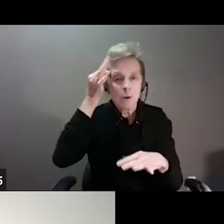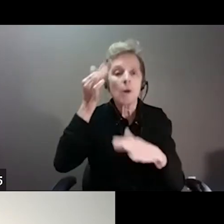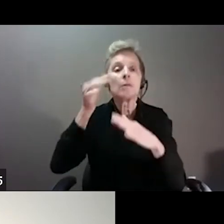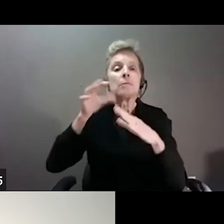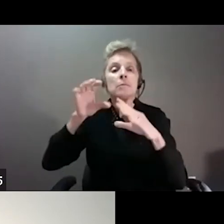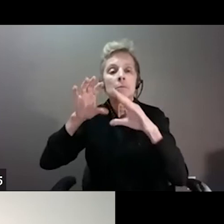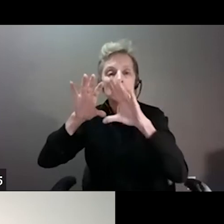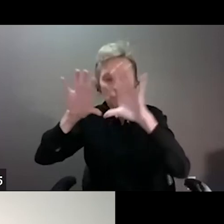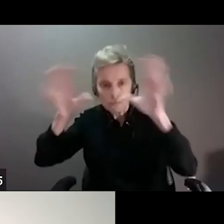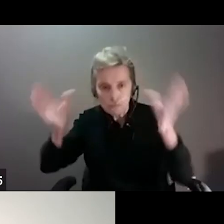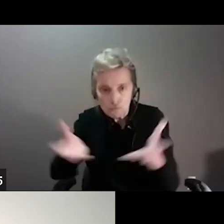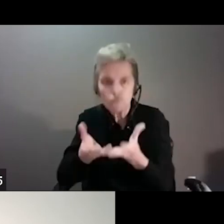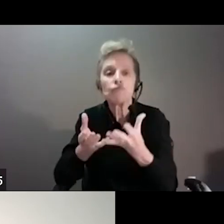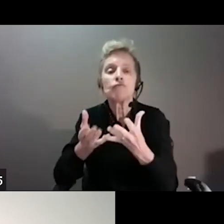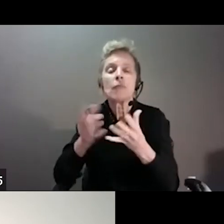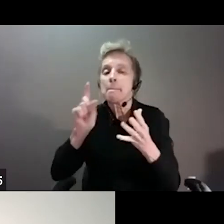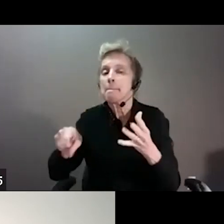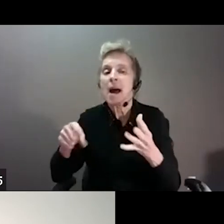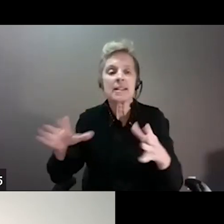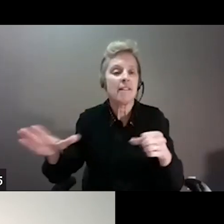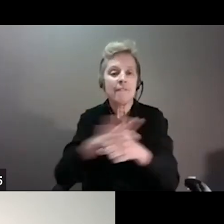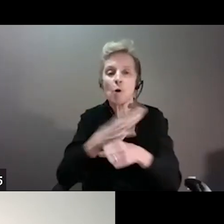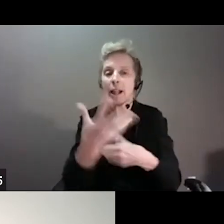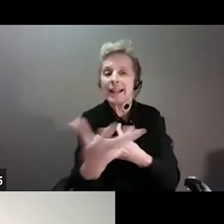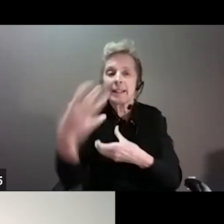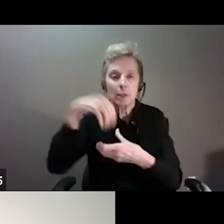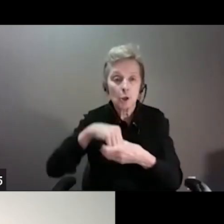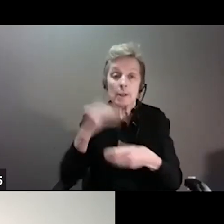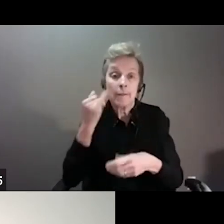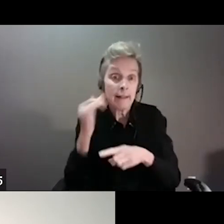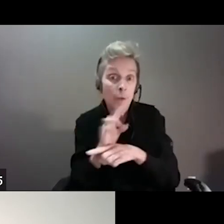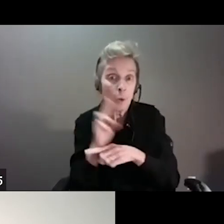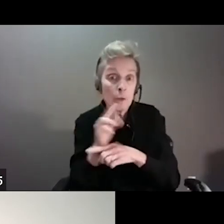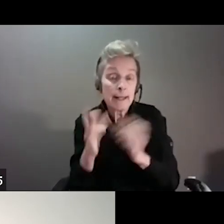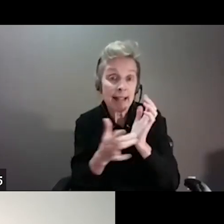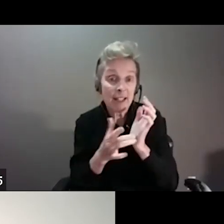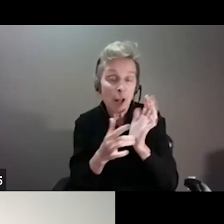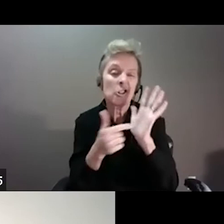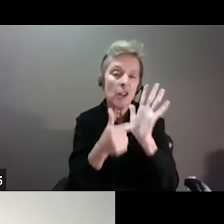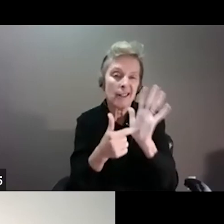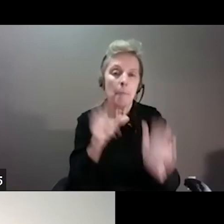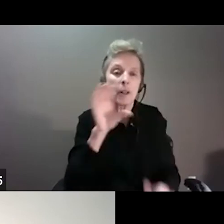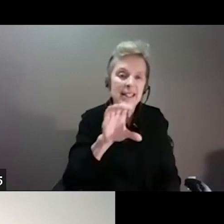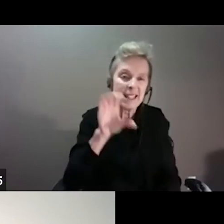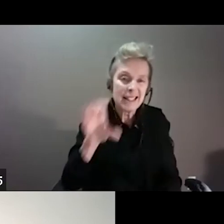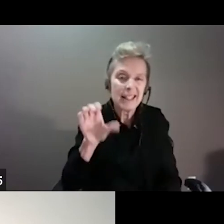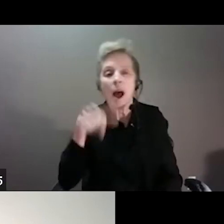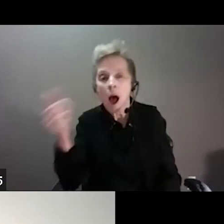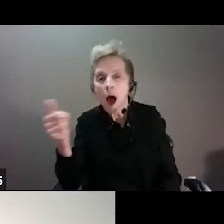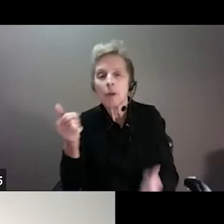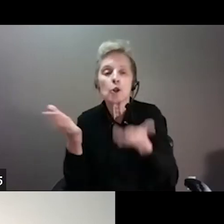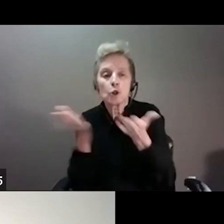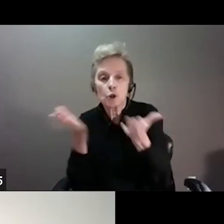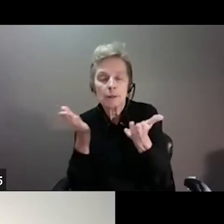fully inclusive, and if they're utilizing technology which requires closed captioning and other assistive services, hopefully